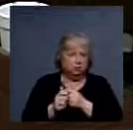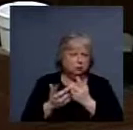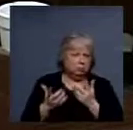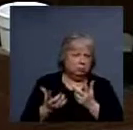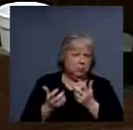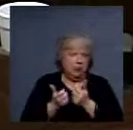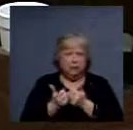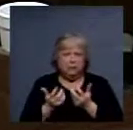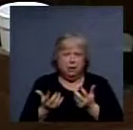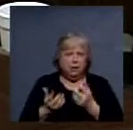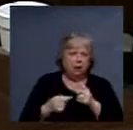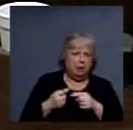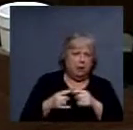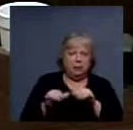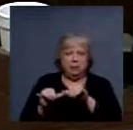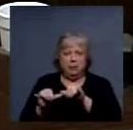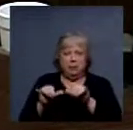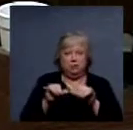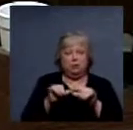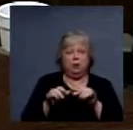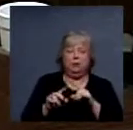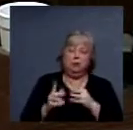of the measurements, but